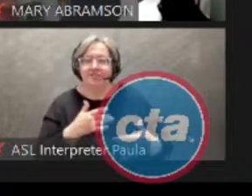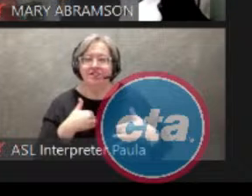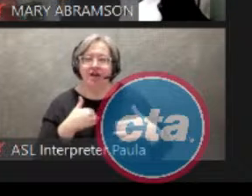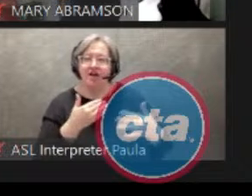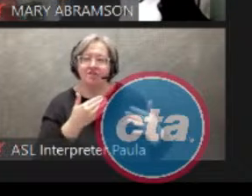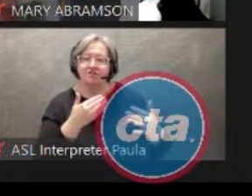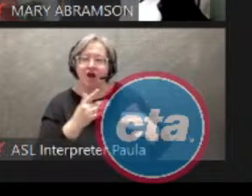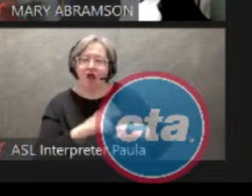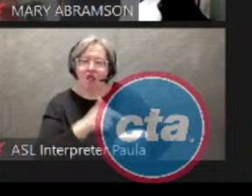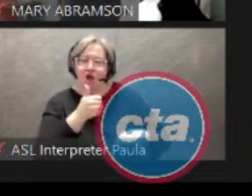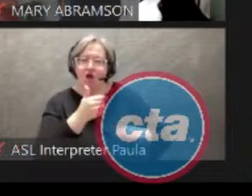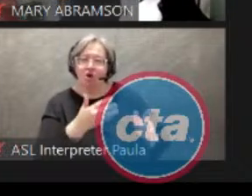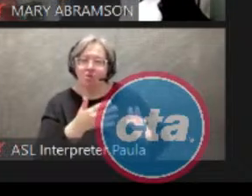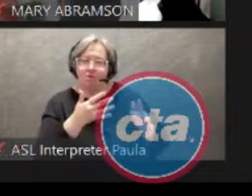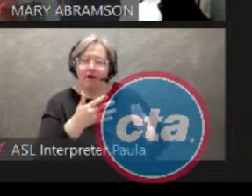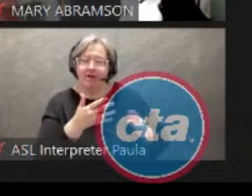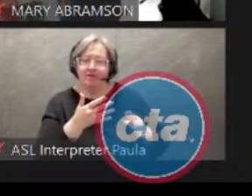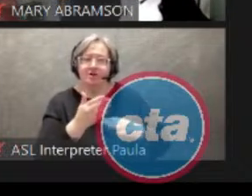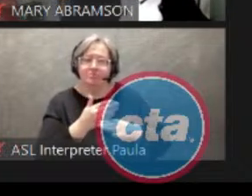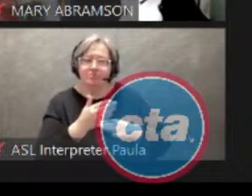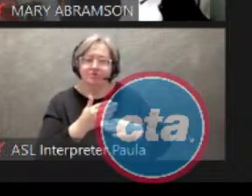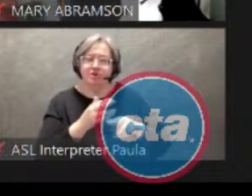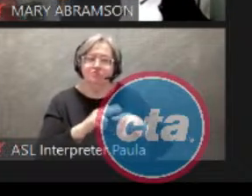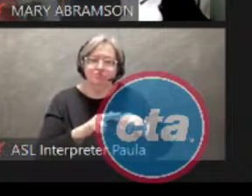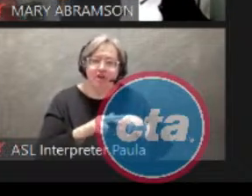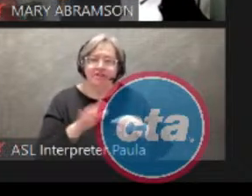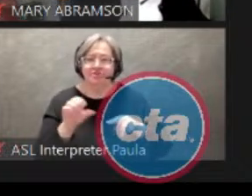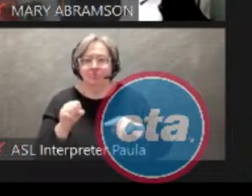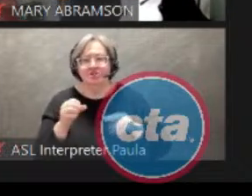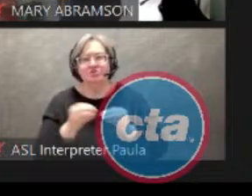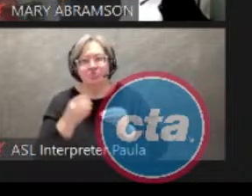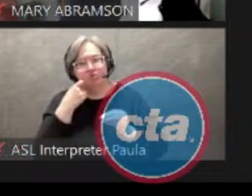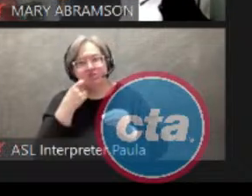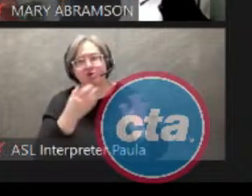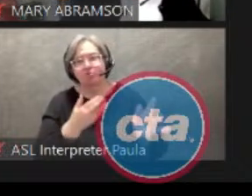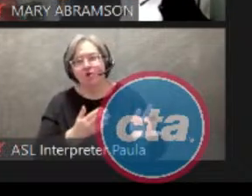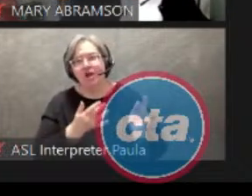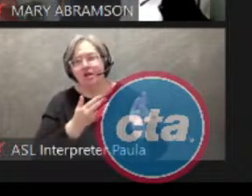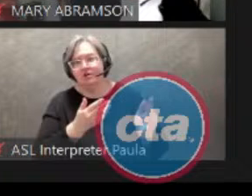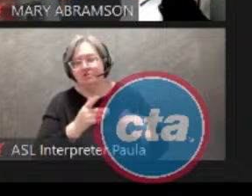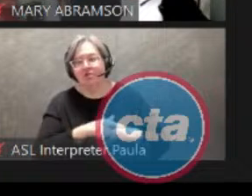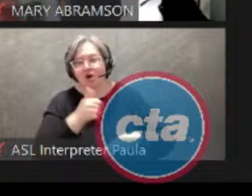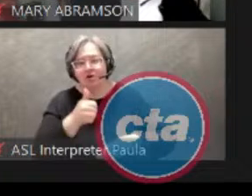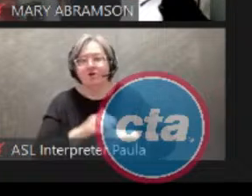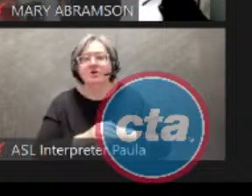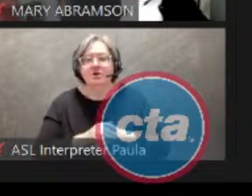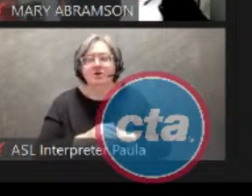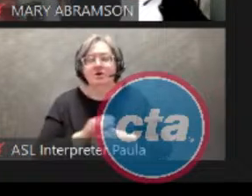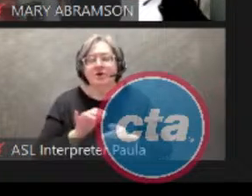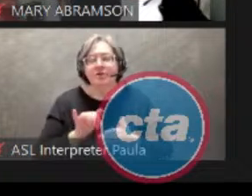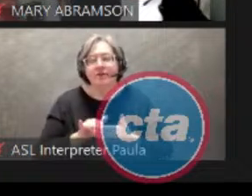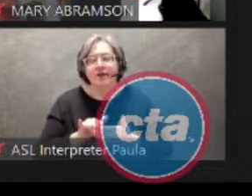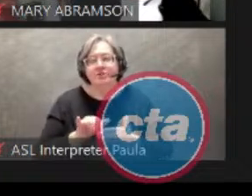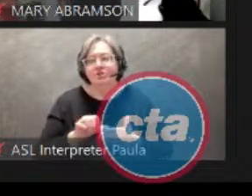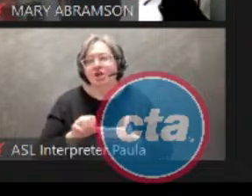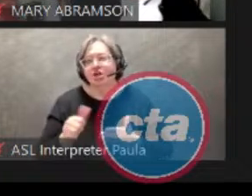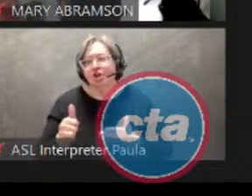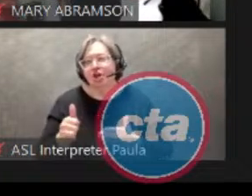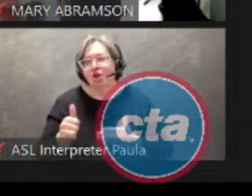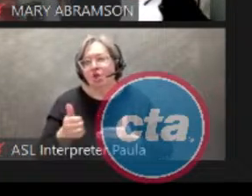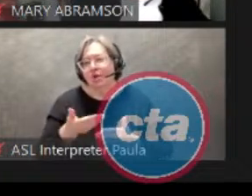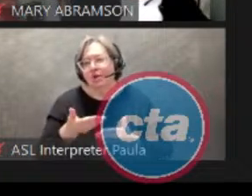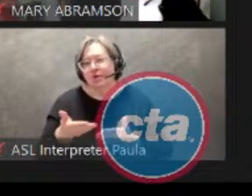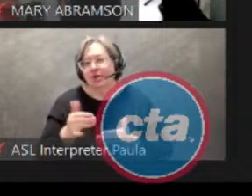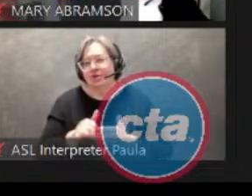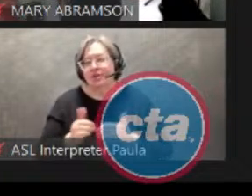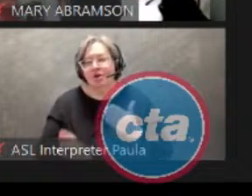buses and trains more recently. And so that is another factor that might